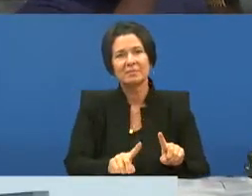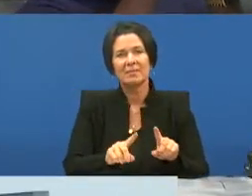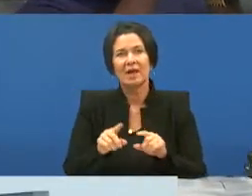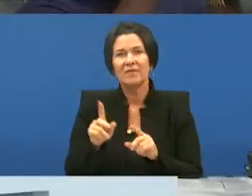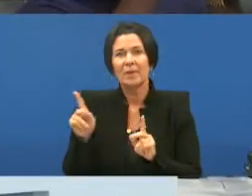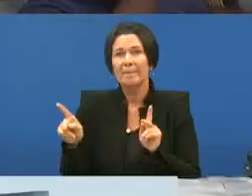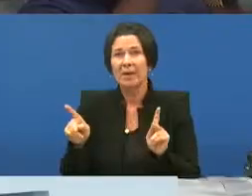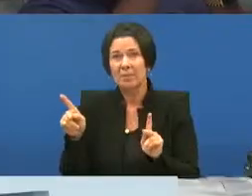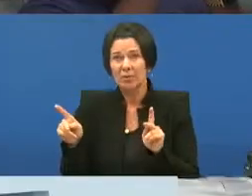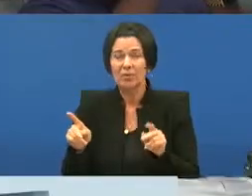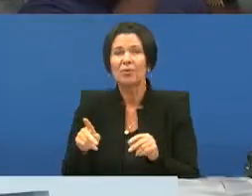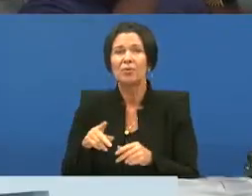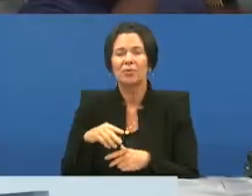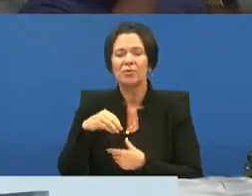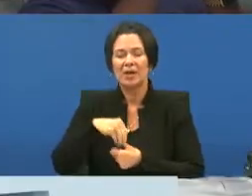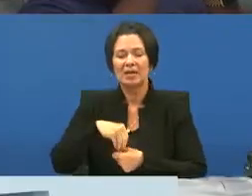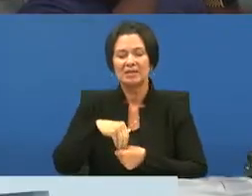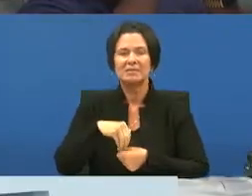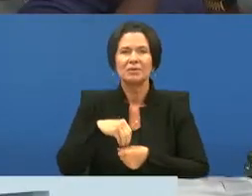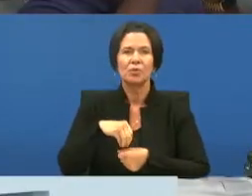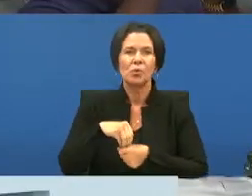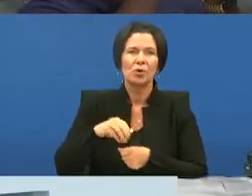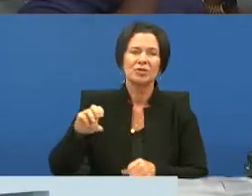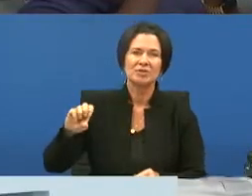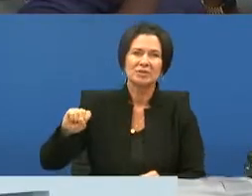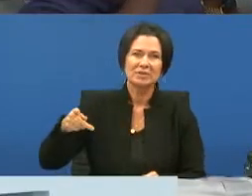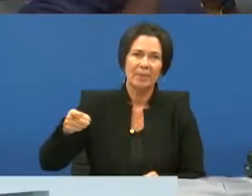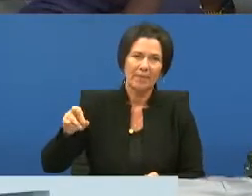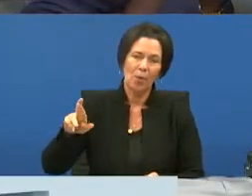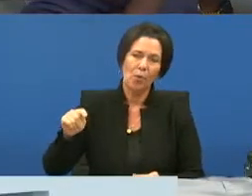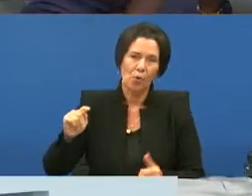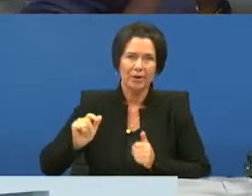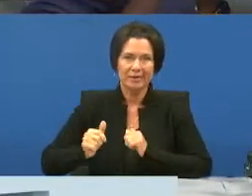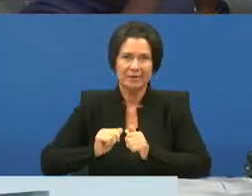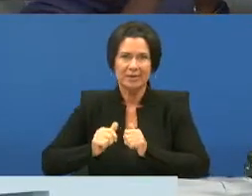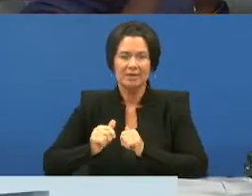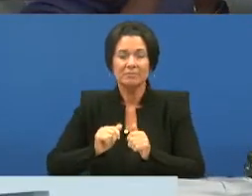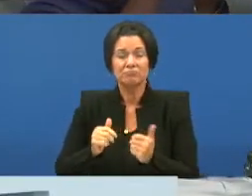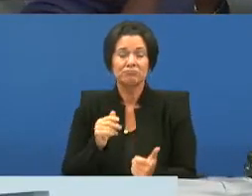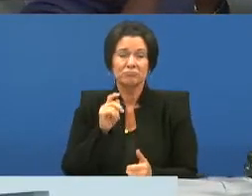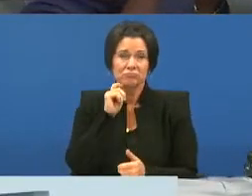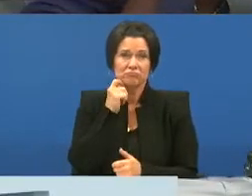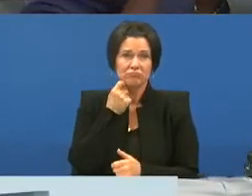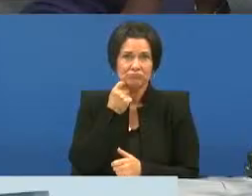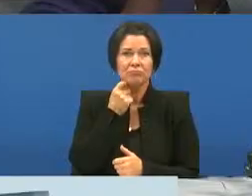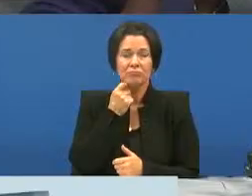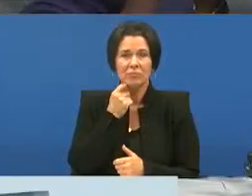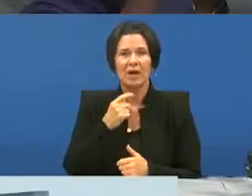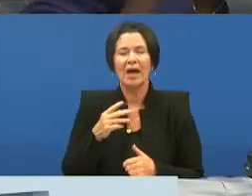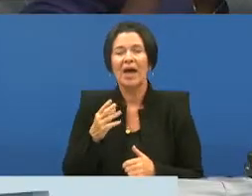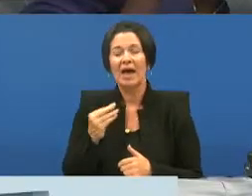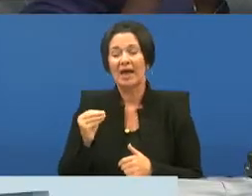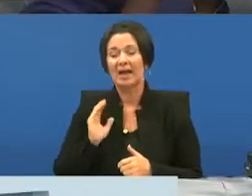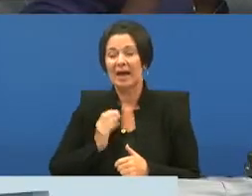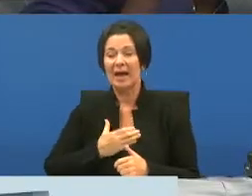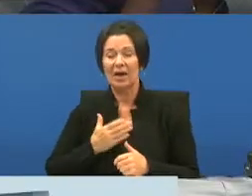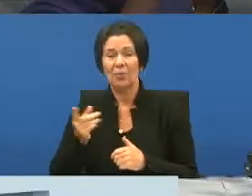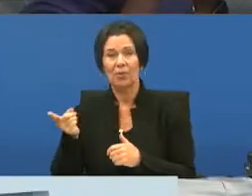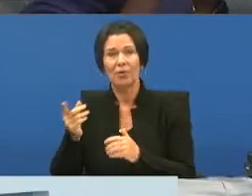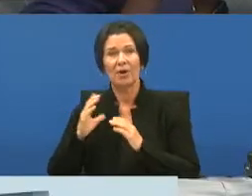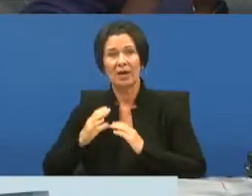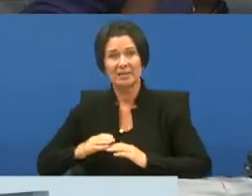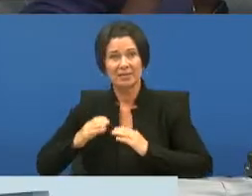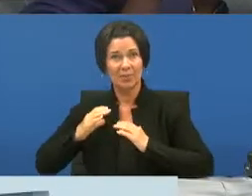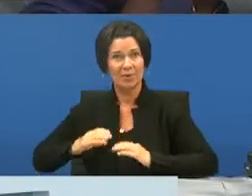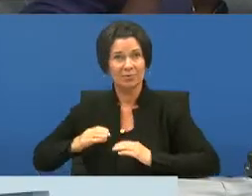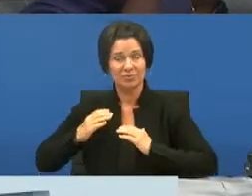people to be able to play an indoor sport like that. It's been pretty cool, and something that our customers have been talking about